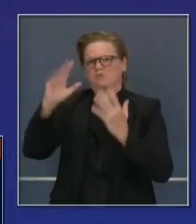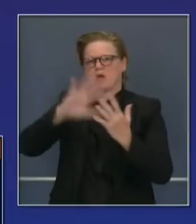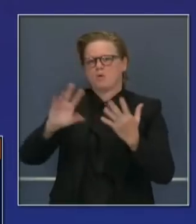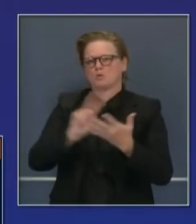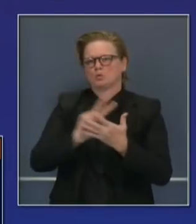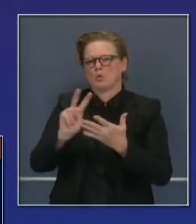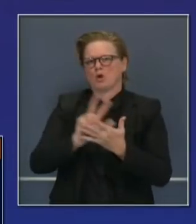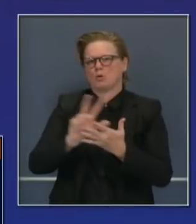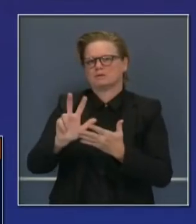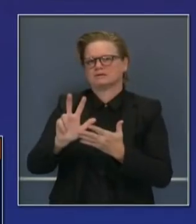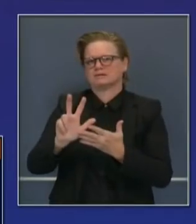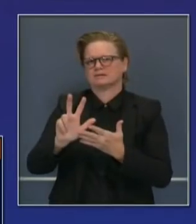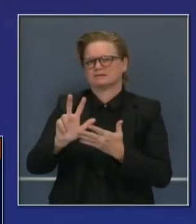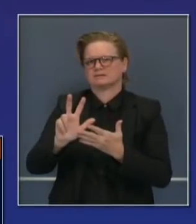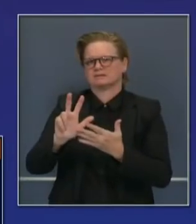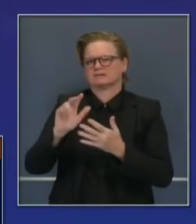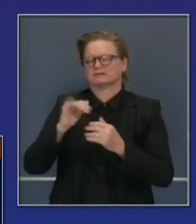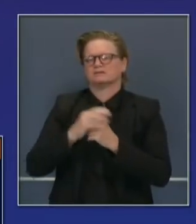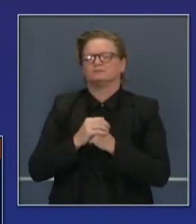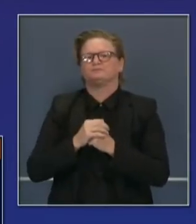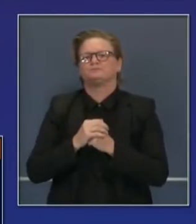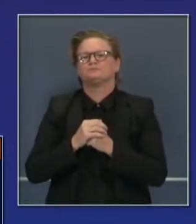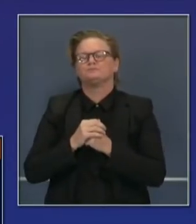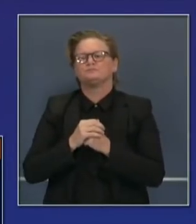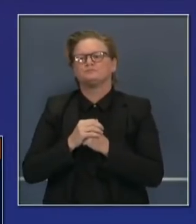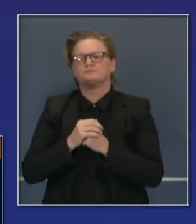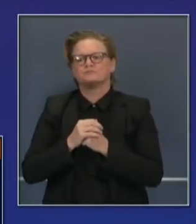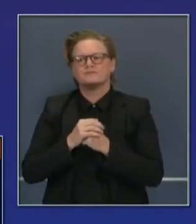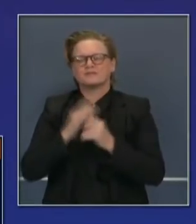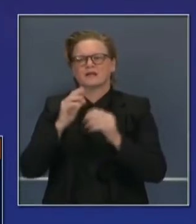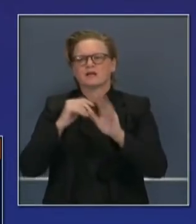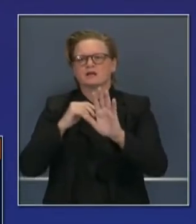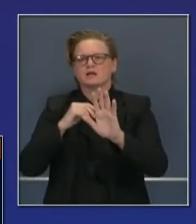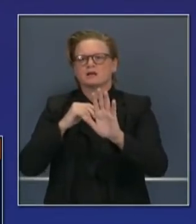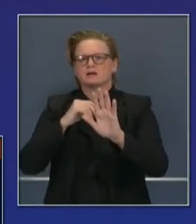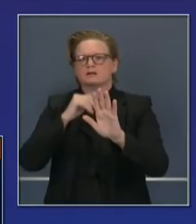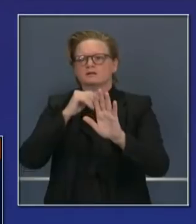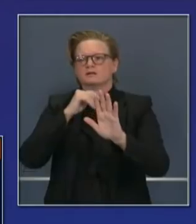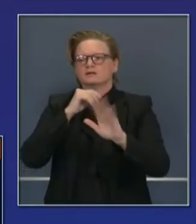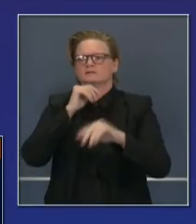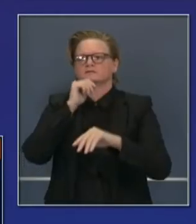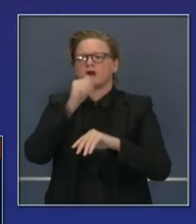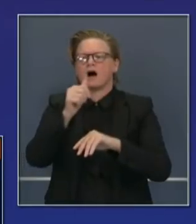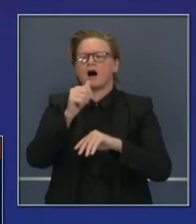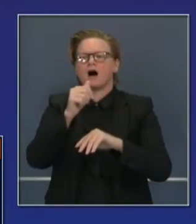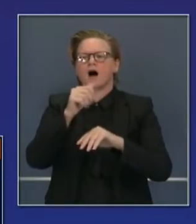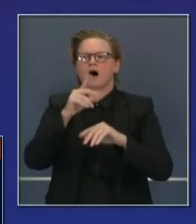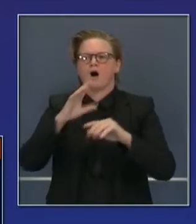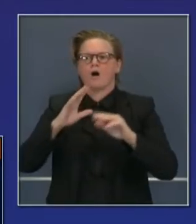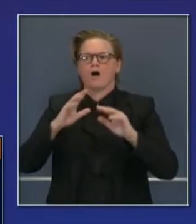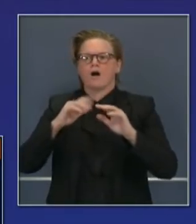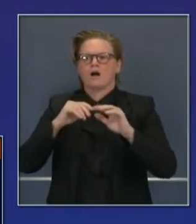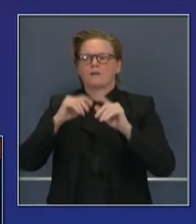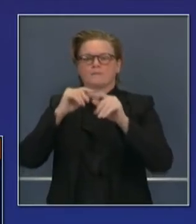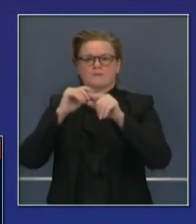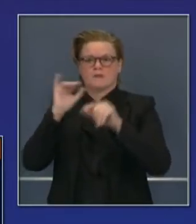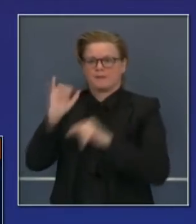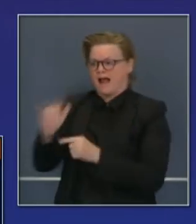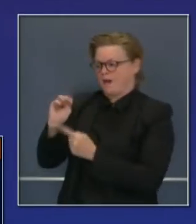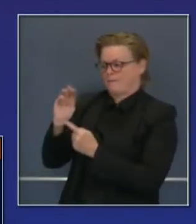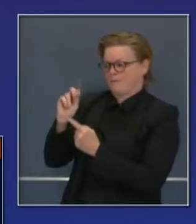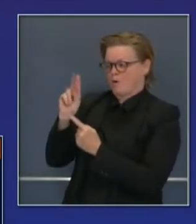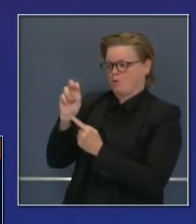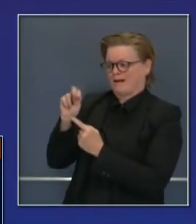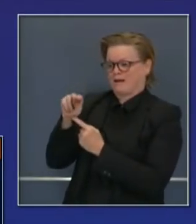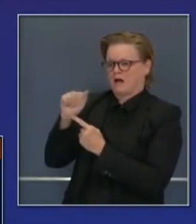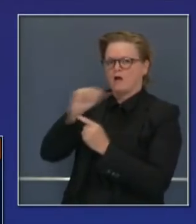recall, these are not the ultra low storage, or rather ultra cold storage vaccines. These are just